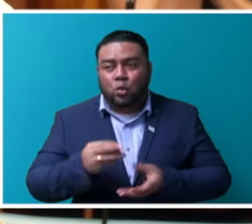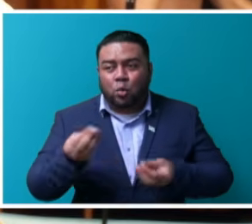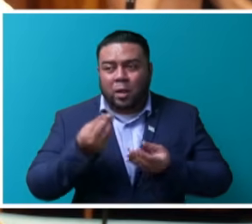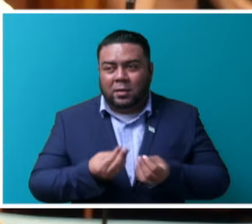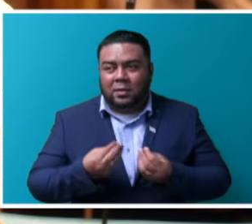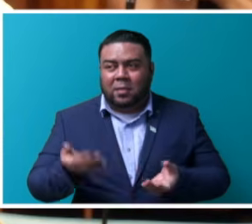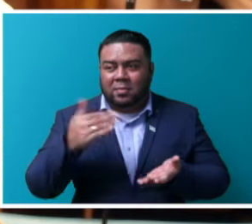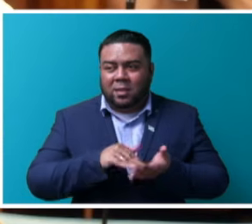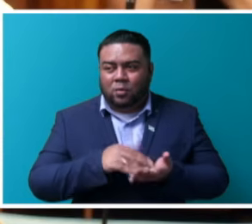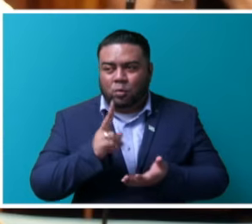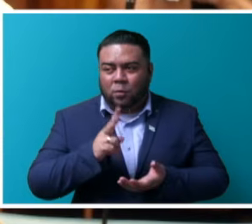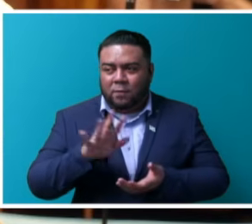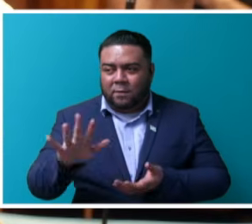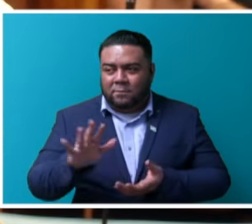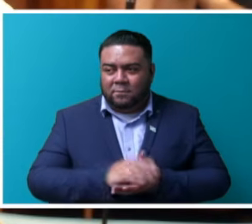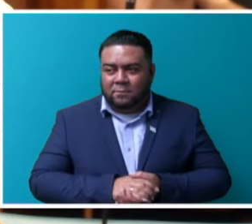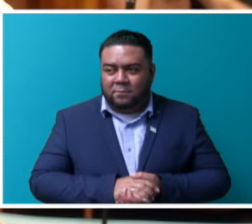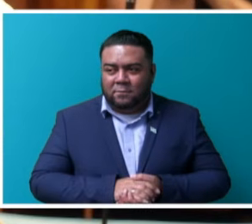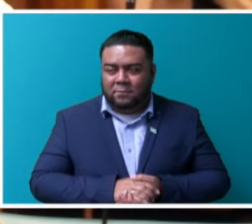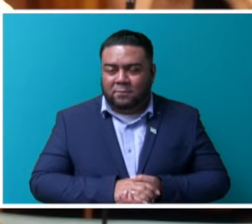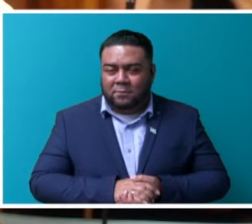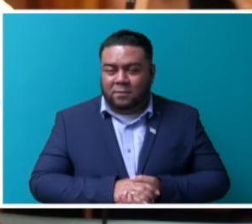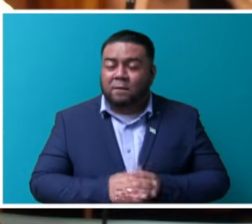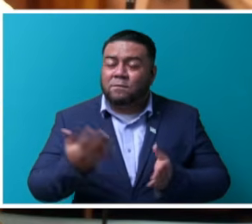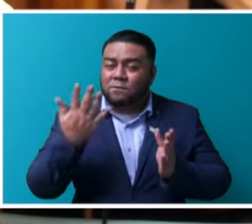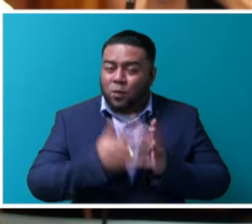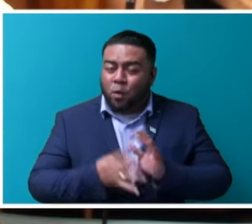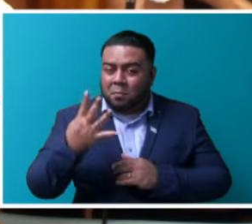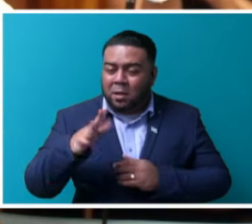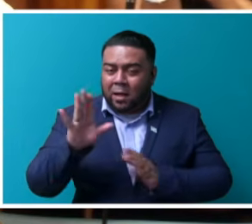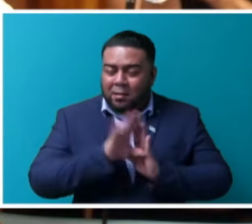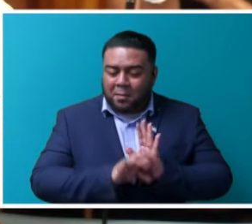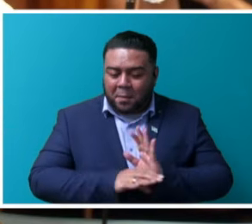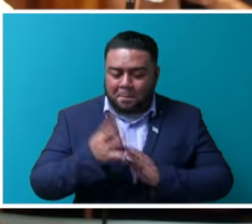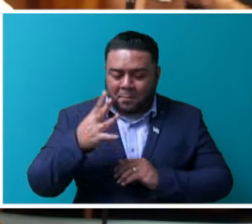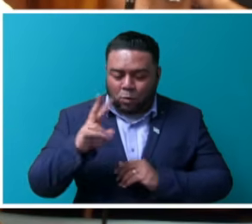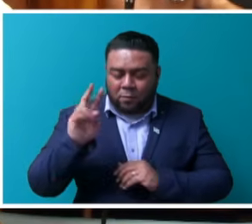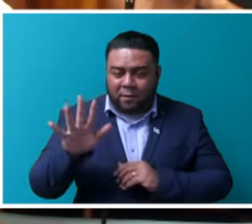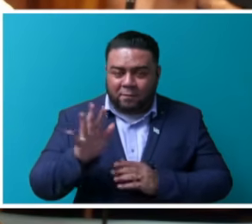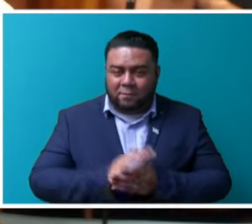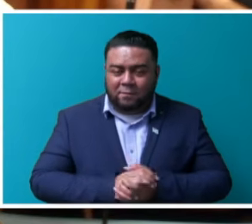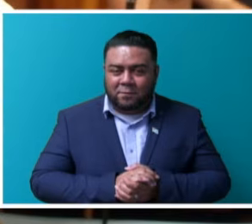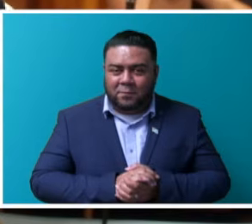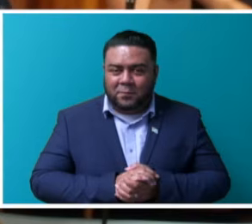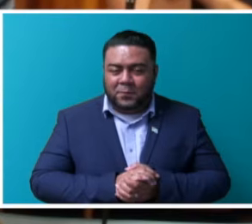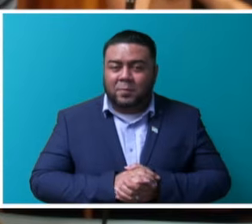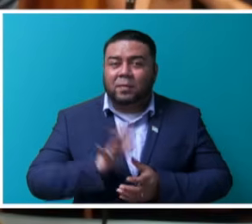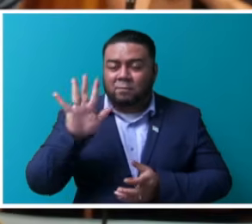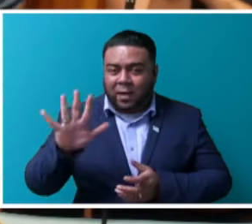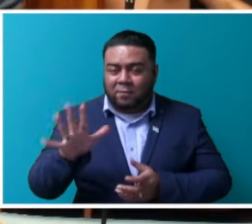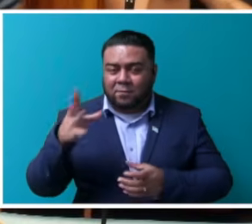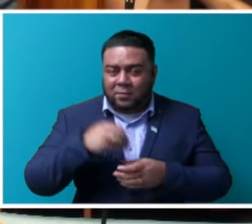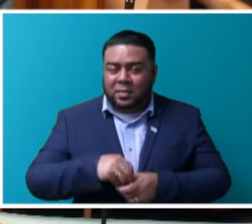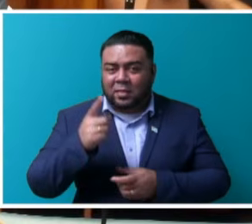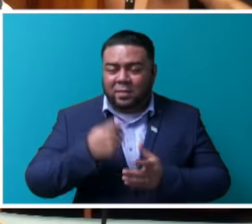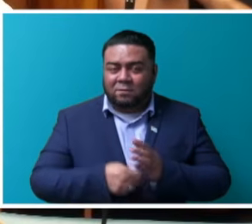Budget Amendment Bill 2025. 4. Customs Budget Amendment Bill 2025. 5. Customs